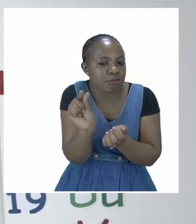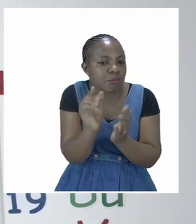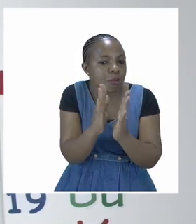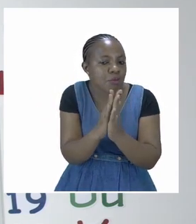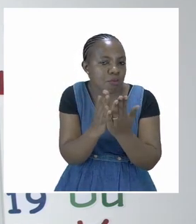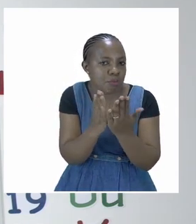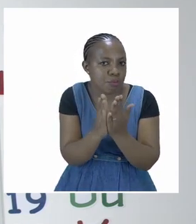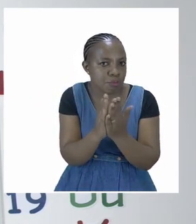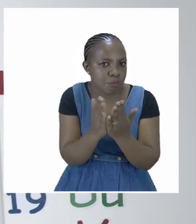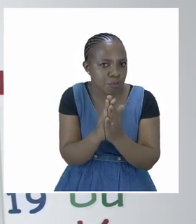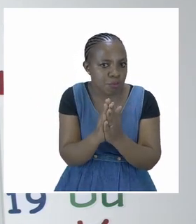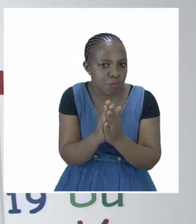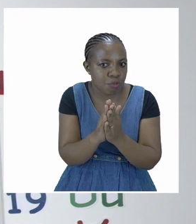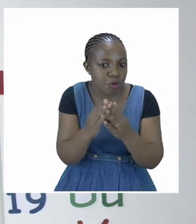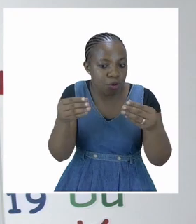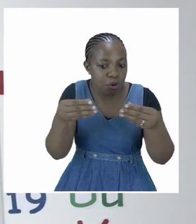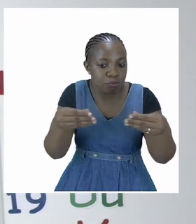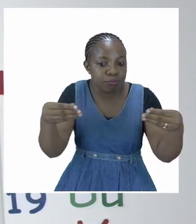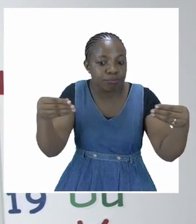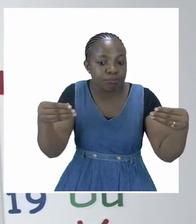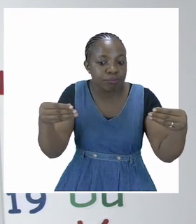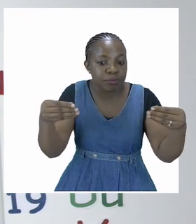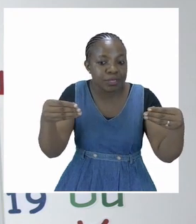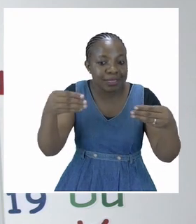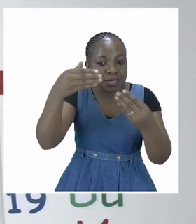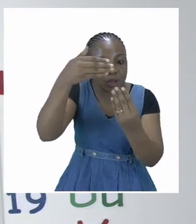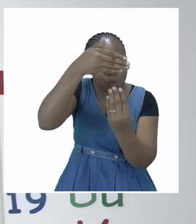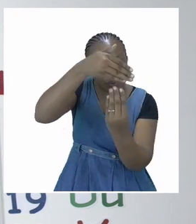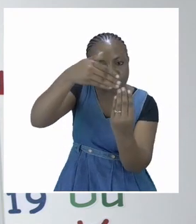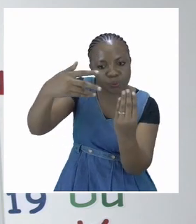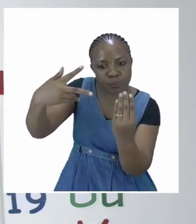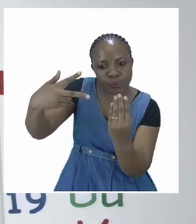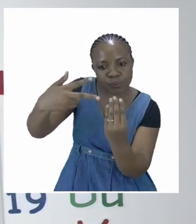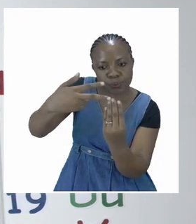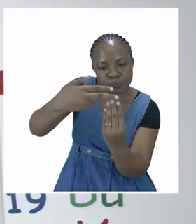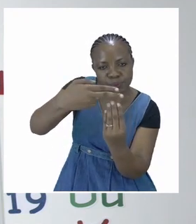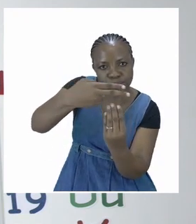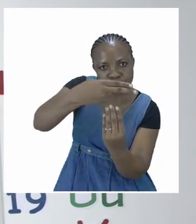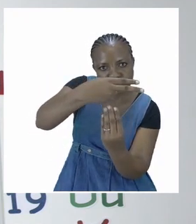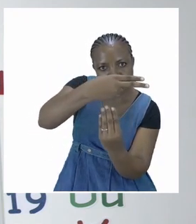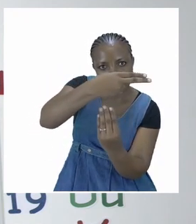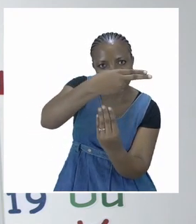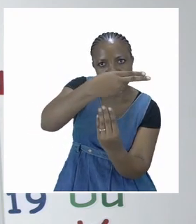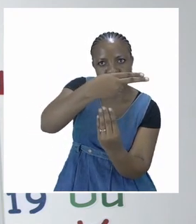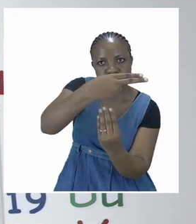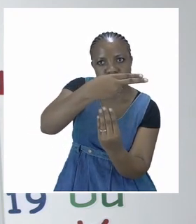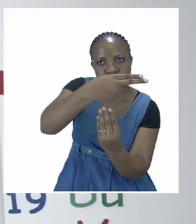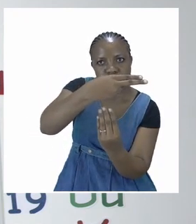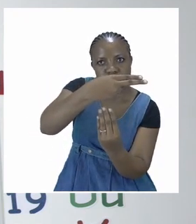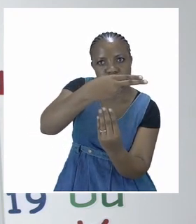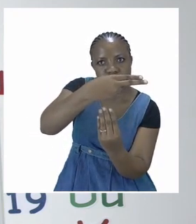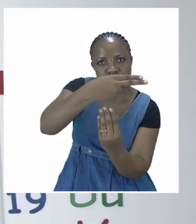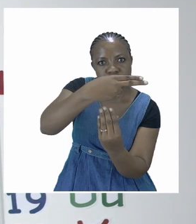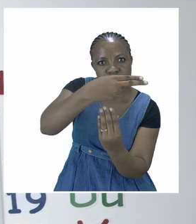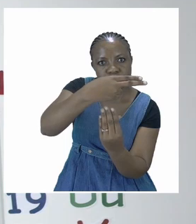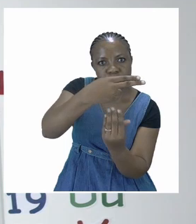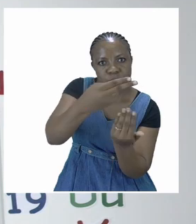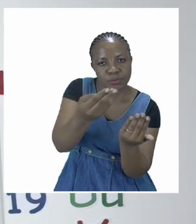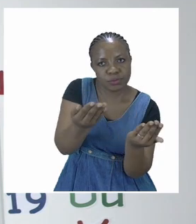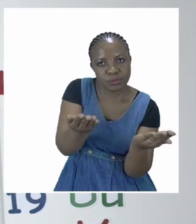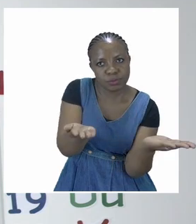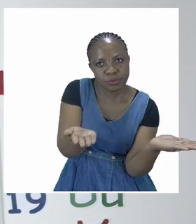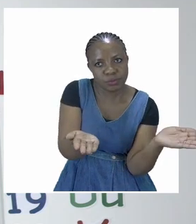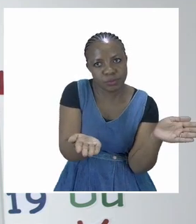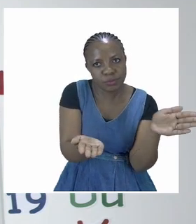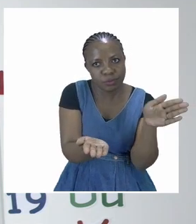booklet. Please cut the top of the lesson booklet with a pair of scissors and fold